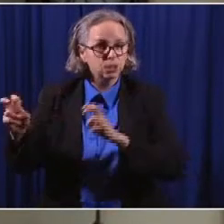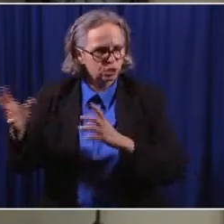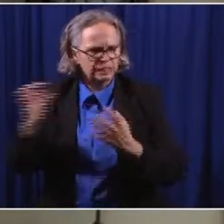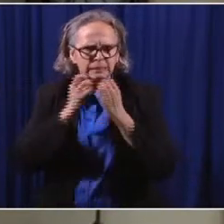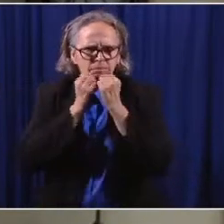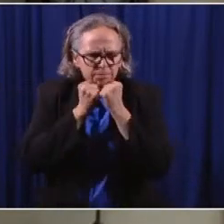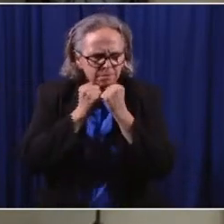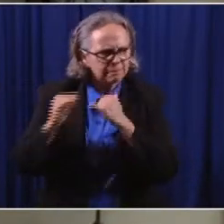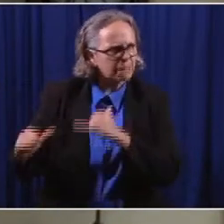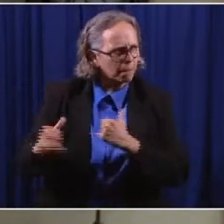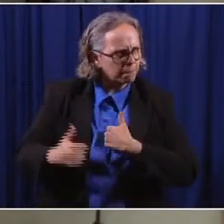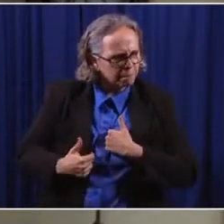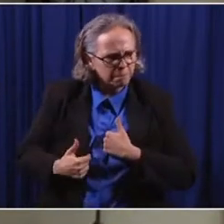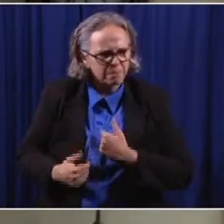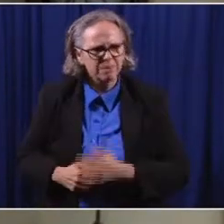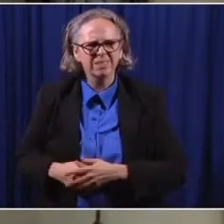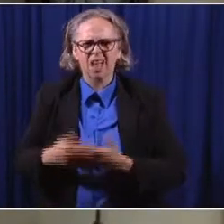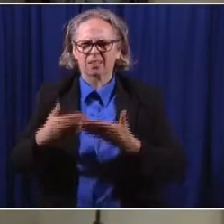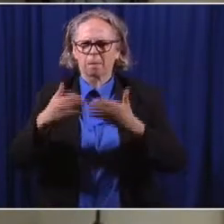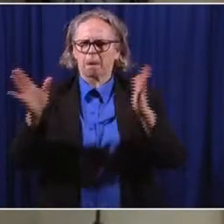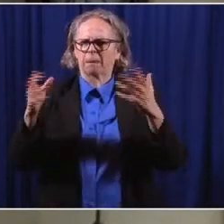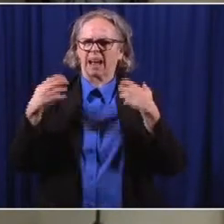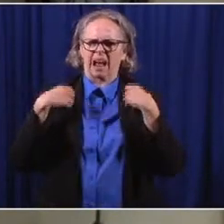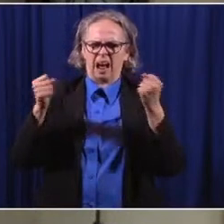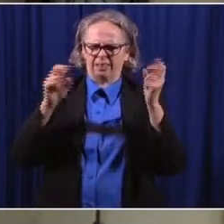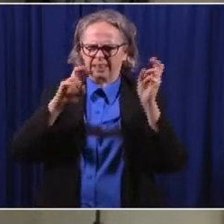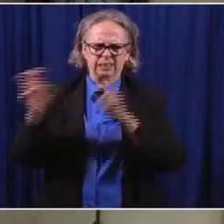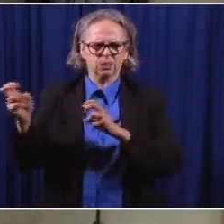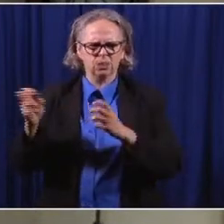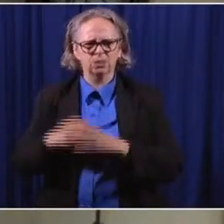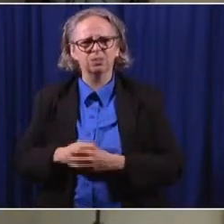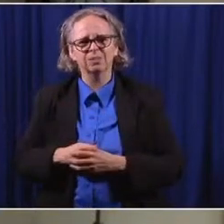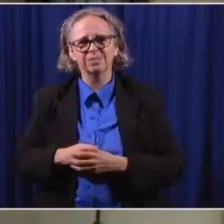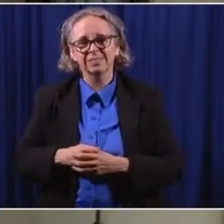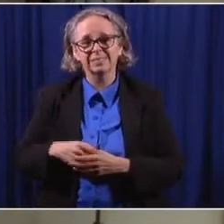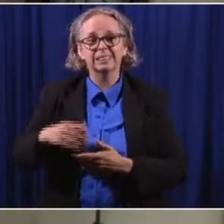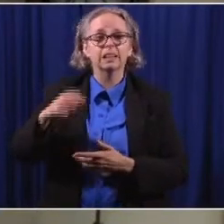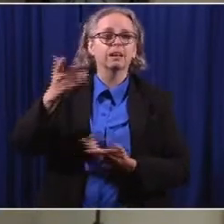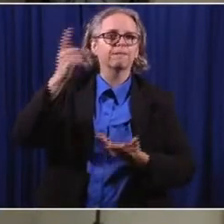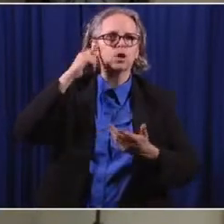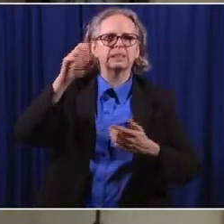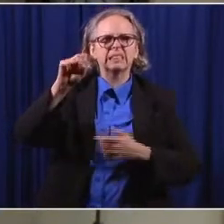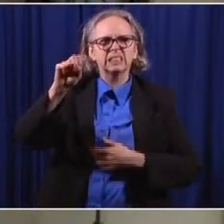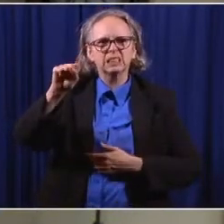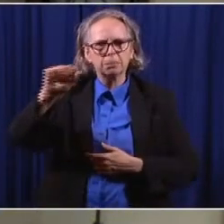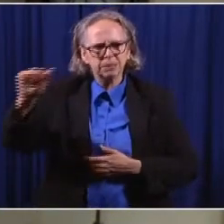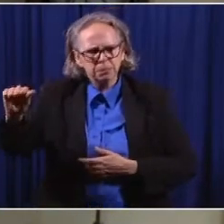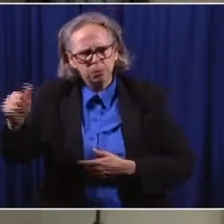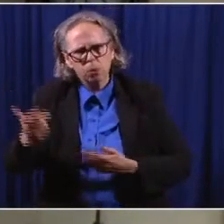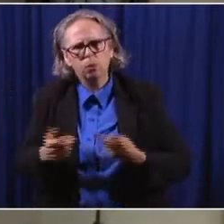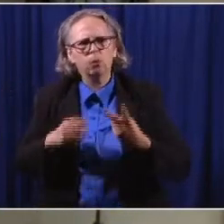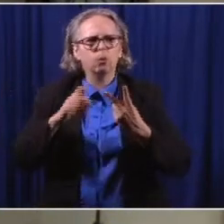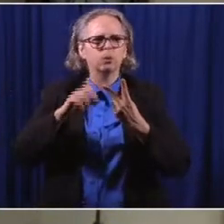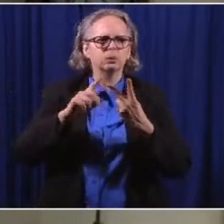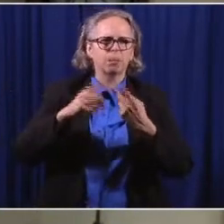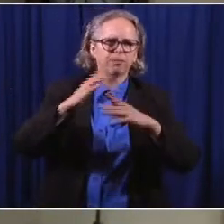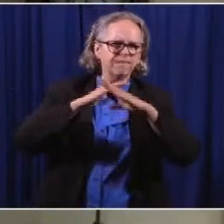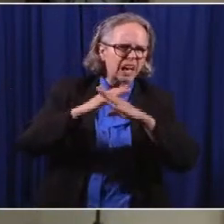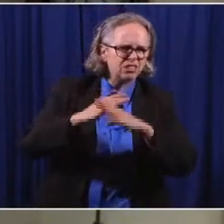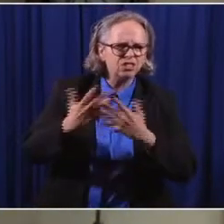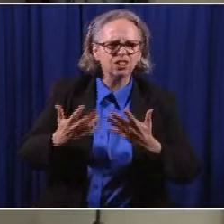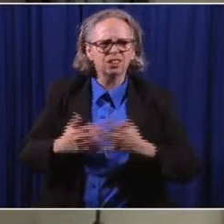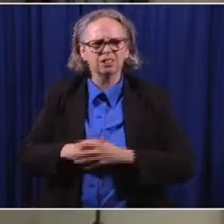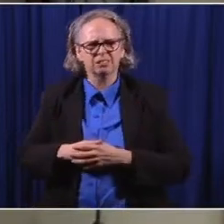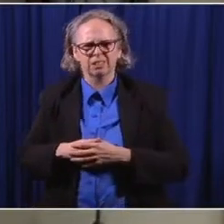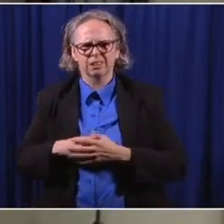many other pressing public health issues, substance use treatment and prevention. She's worked in that field, lead paint